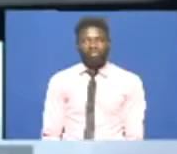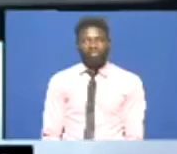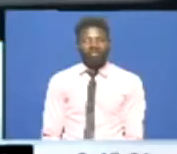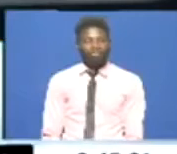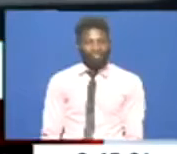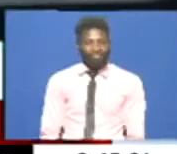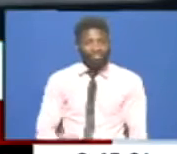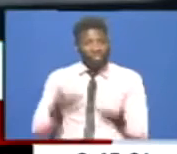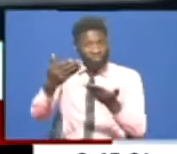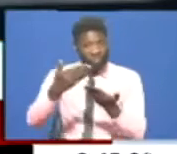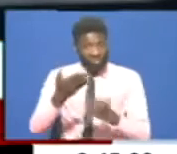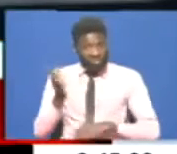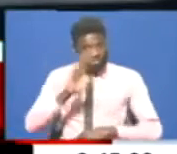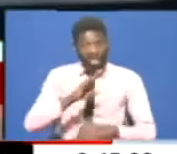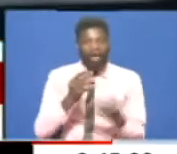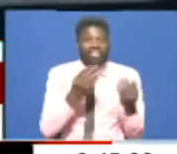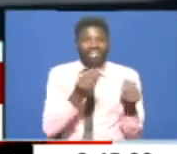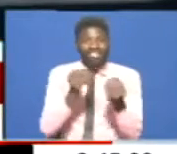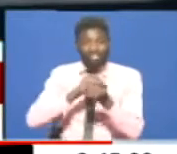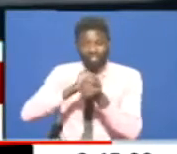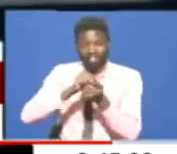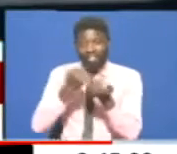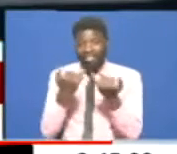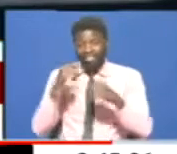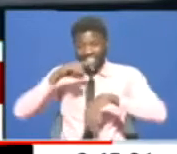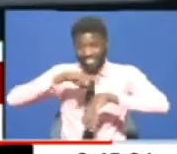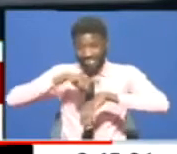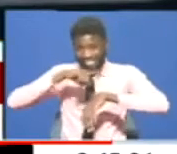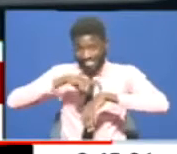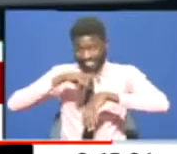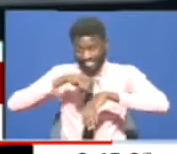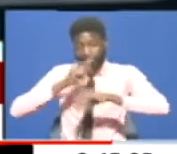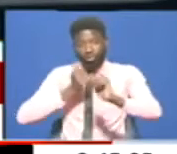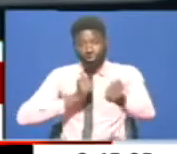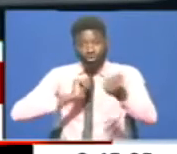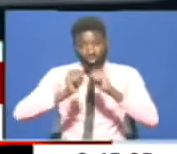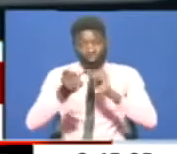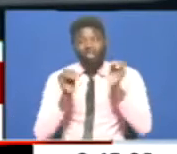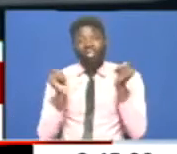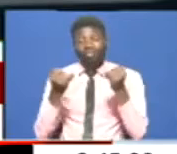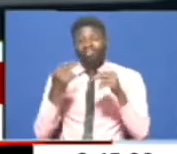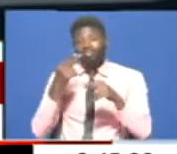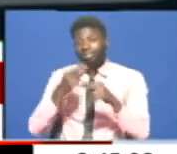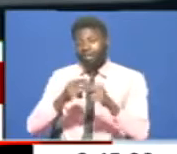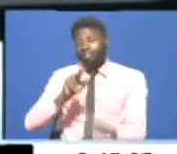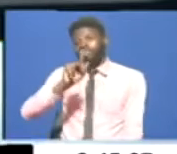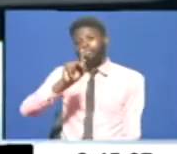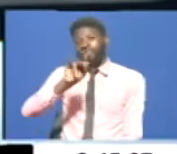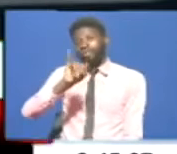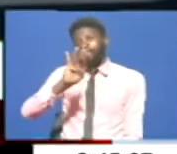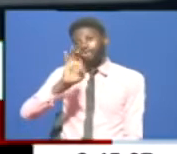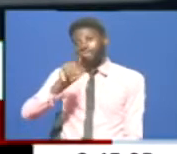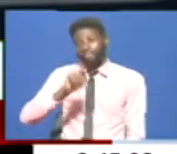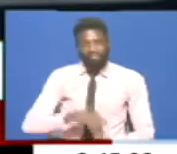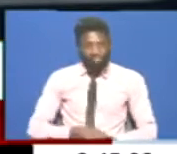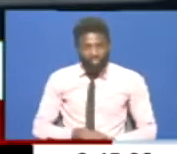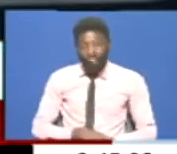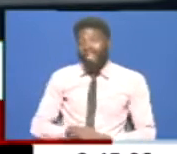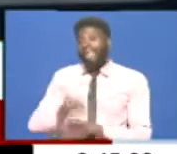Welcome back to Easy Friday. It's now time for us to get a little bit sporty. My name is Karen Kibet. Now, Football Kenya Federation